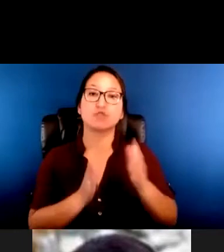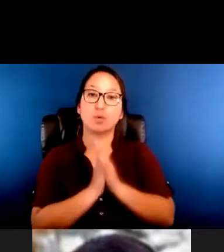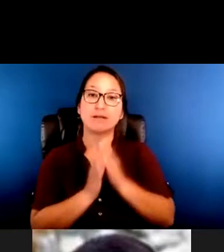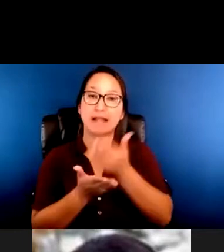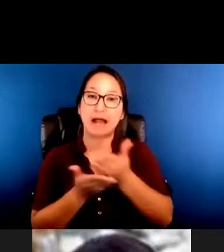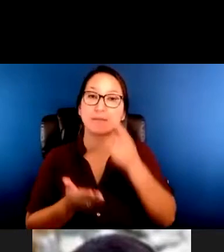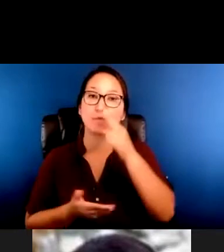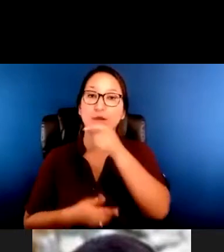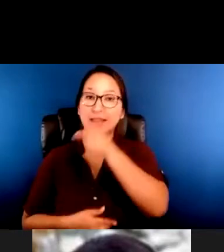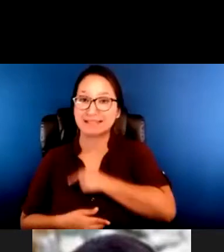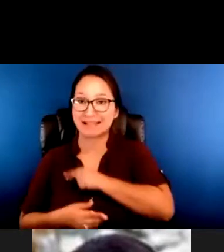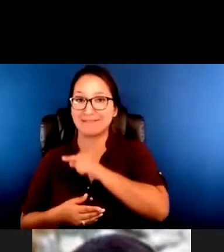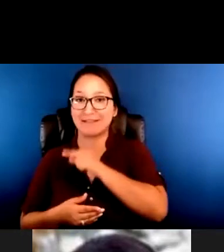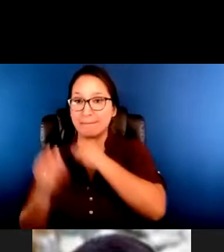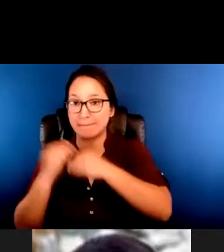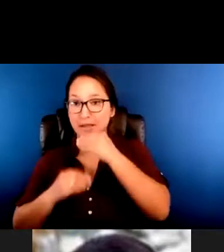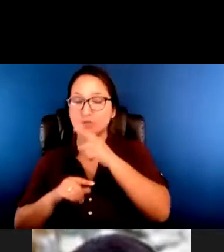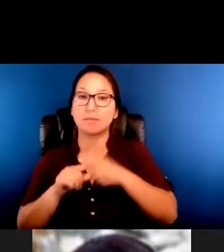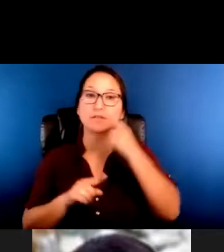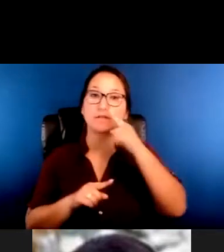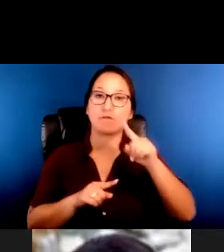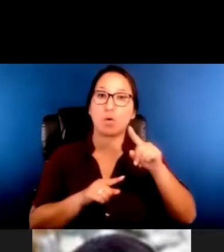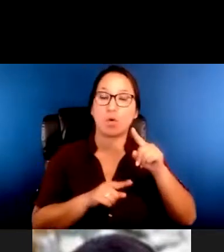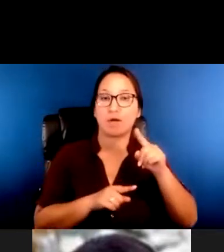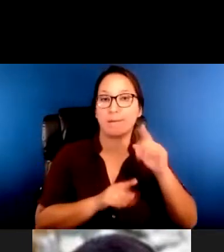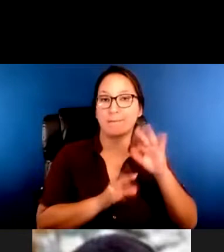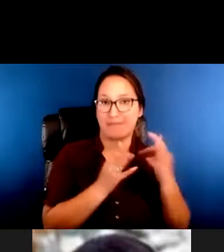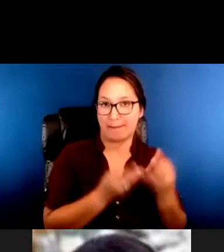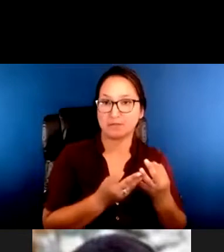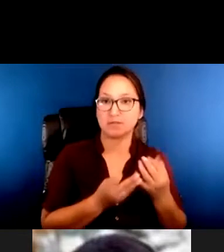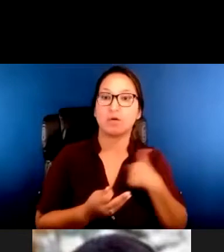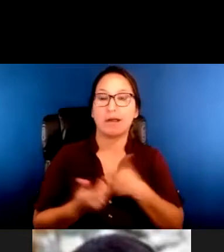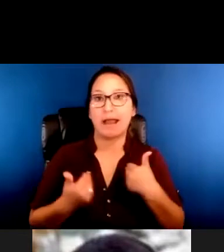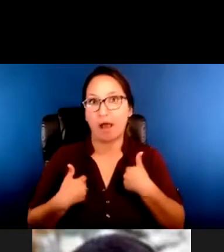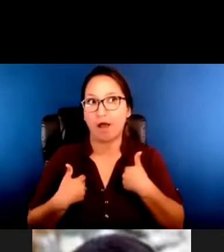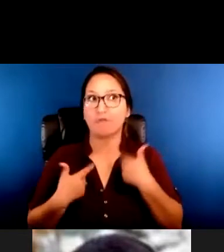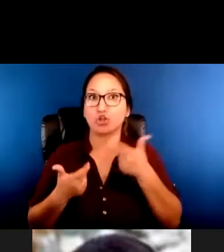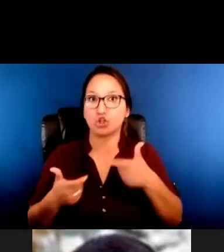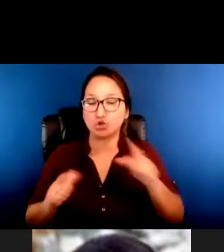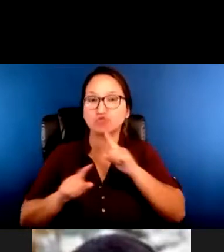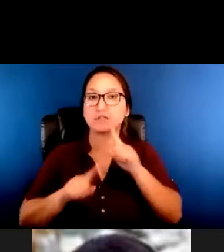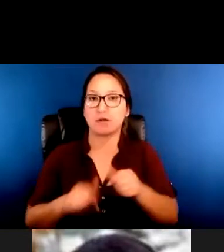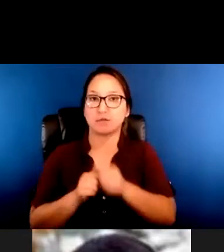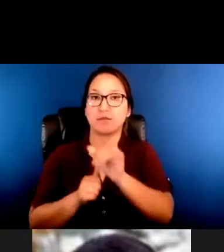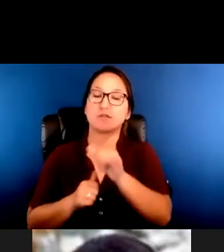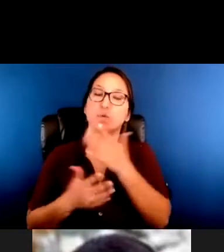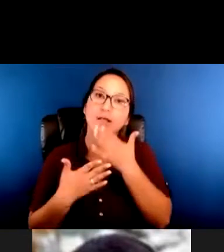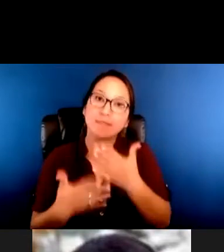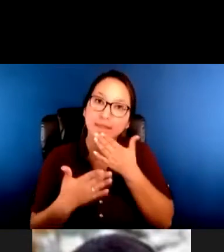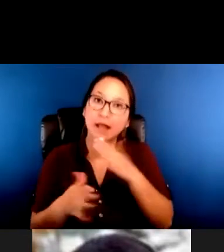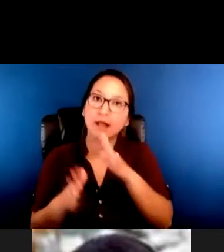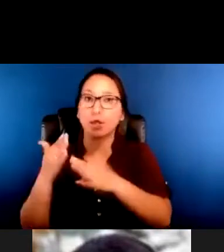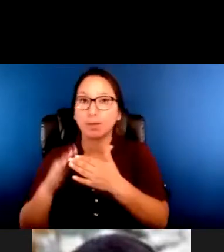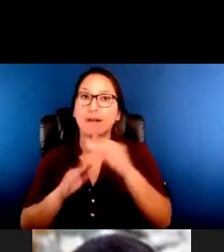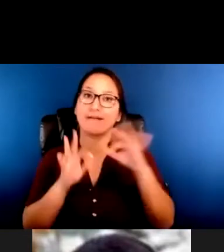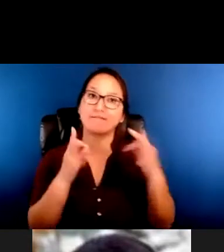for our 4 Points Middle School families. We have had an overwhelming response to it, so I can't thank our community and our families for all